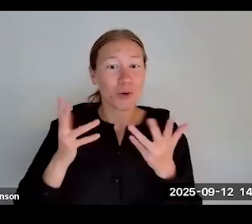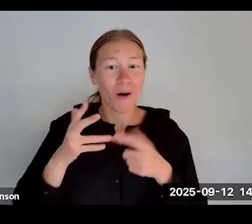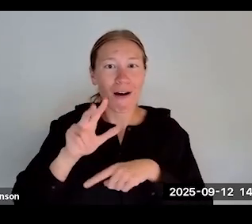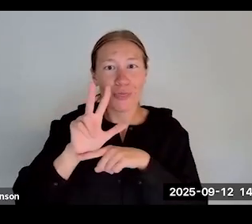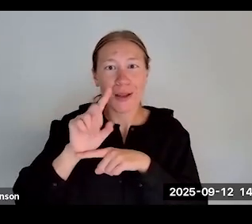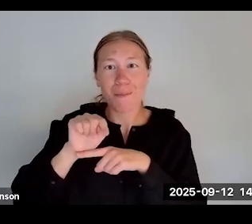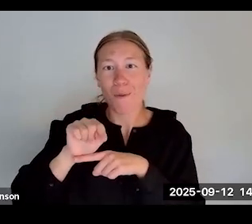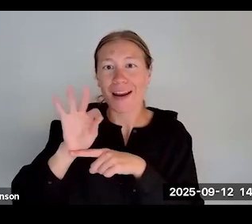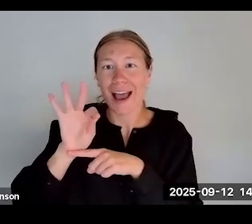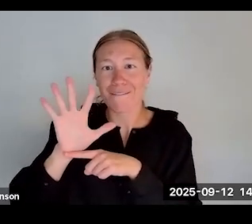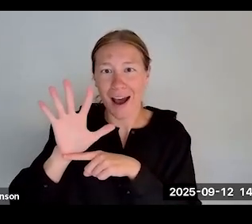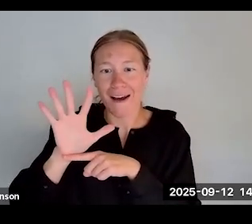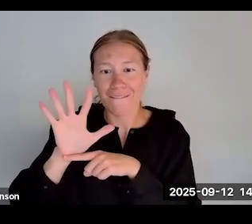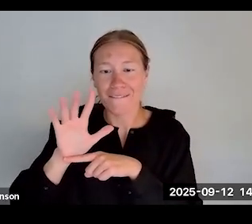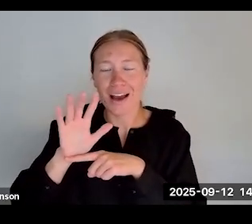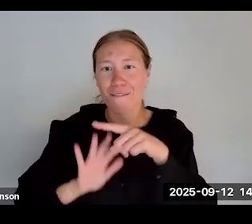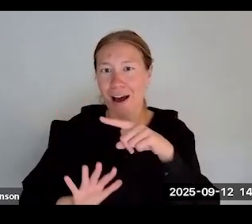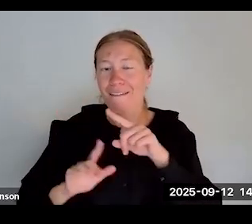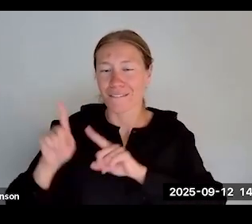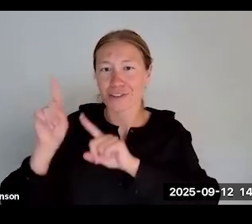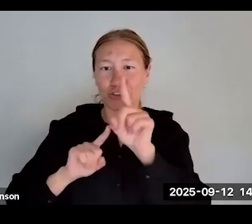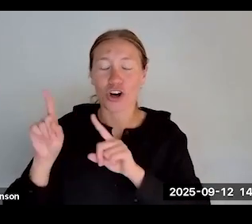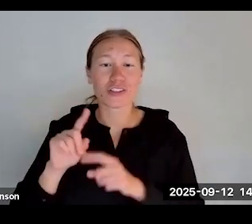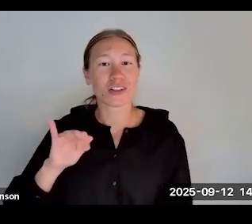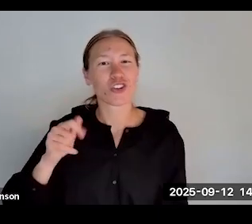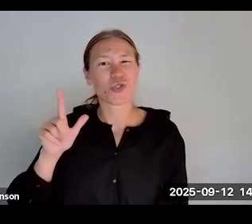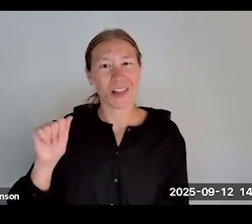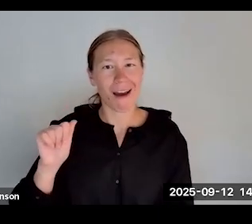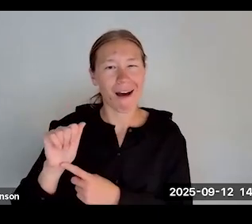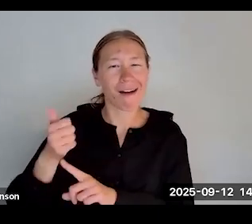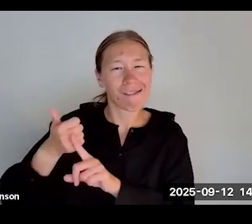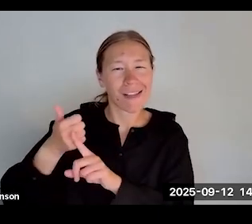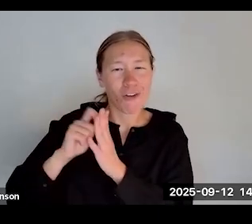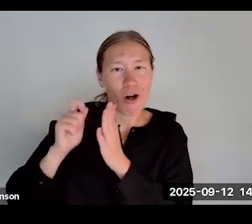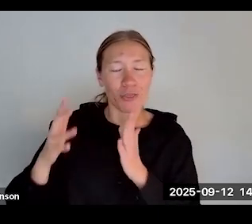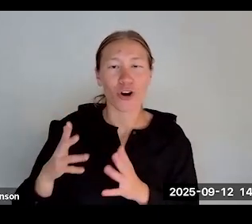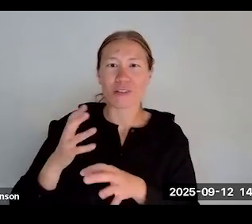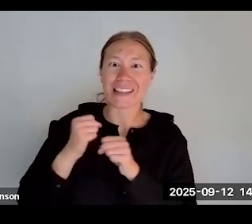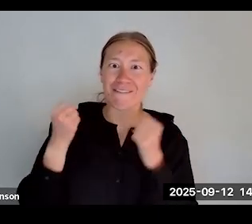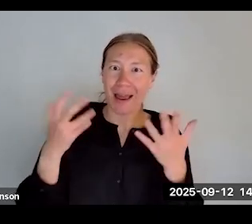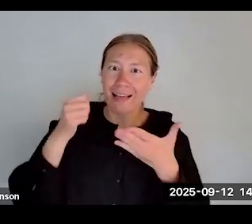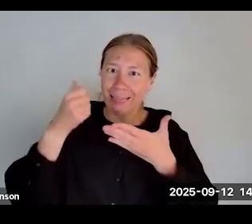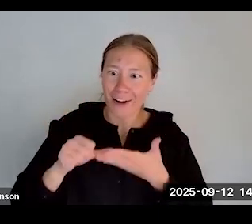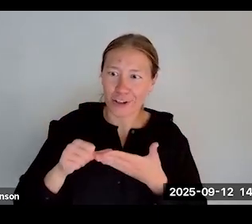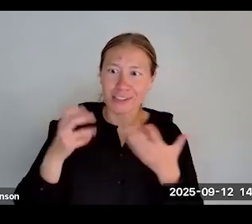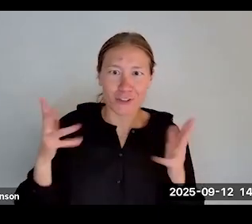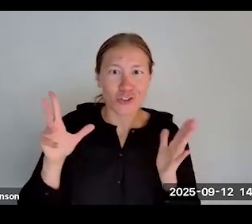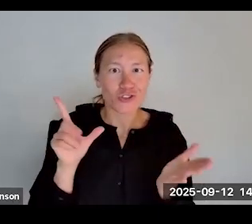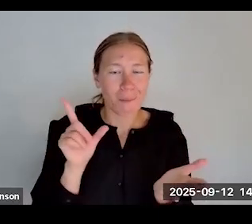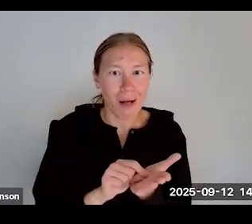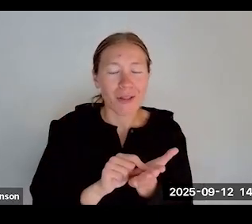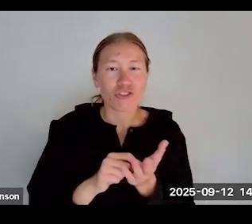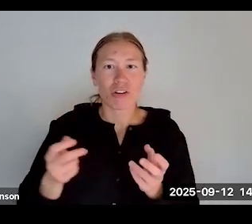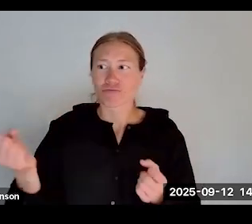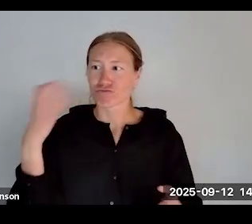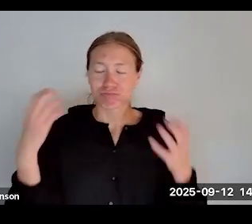Goodreads. Julia Donaldson said after she published this book, she received quite a few letters from children who wear hearing aids saying that they loved